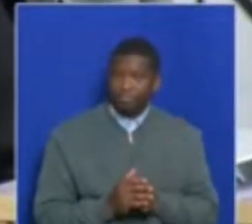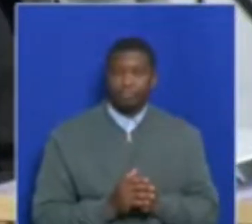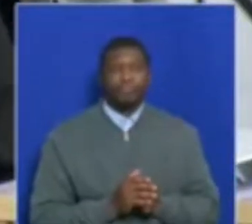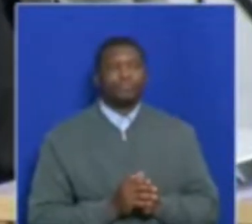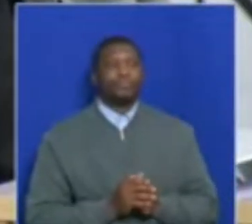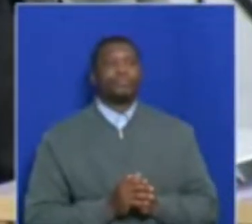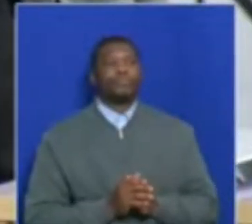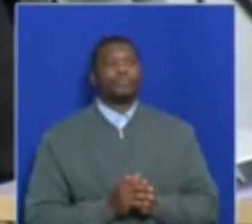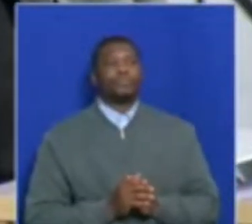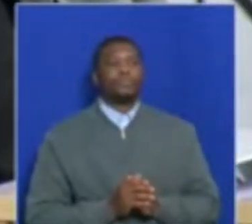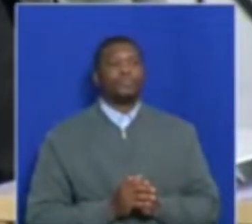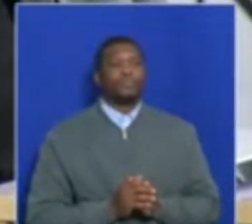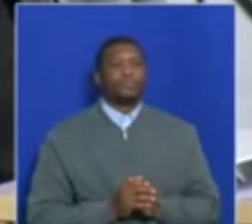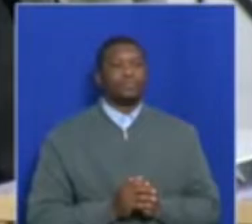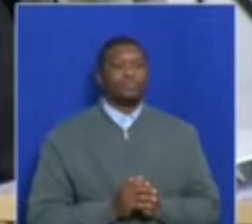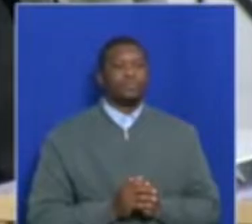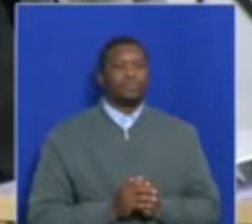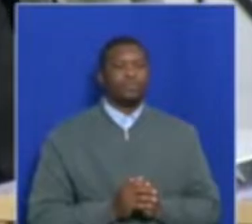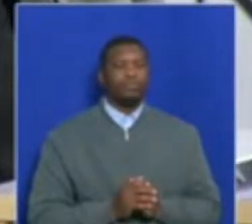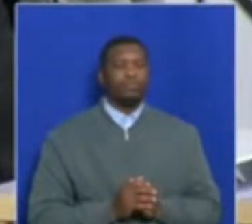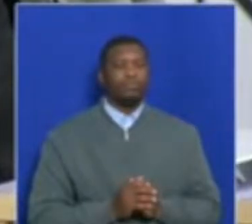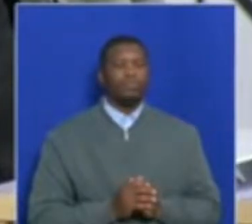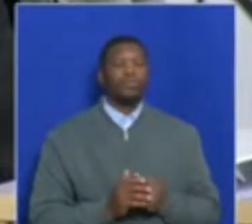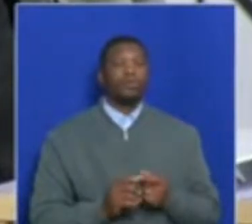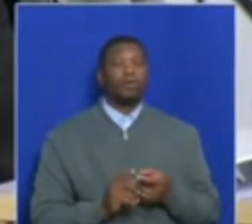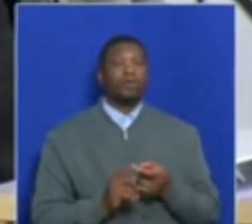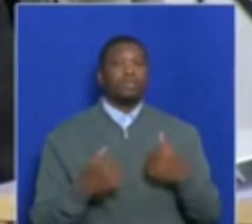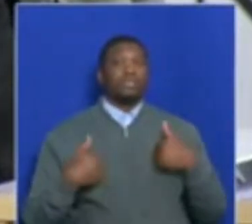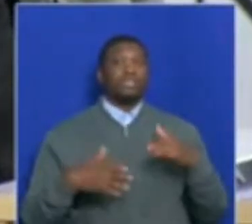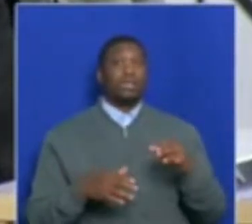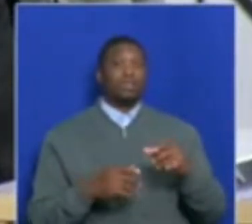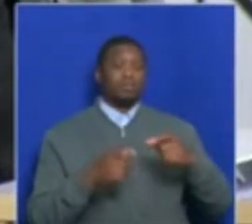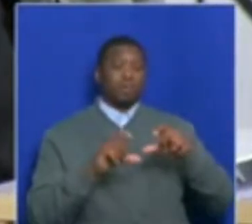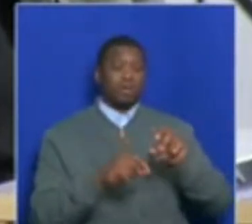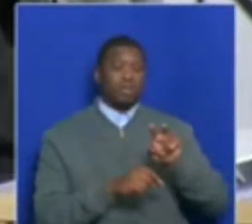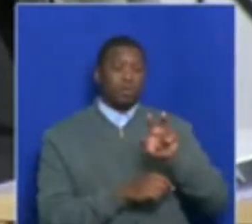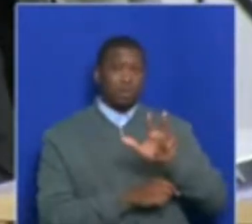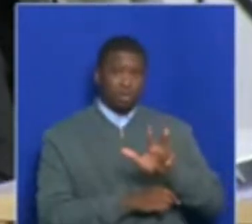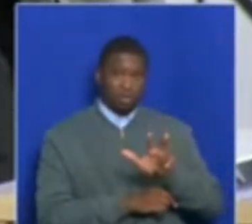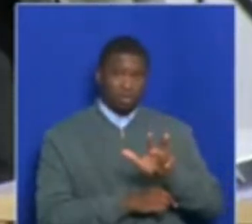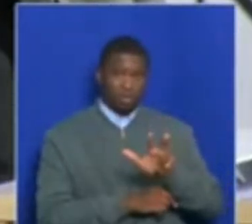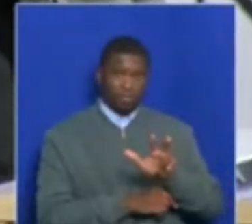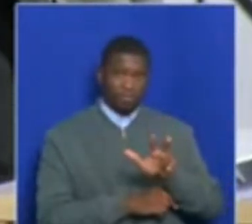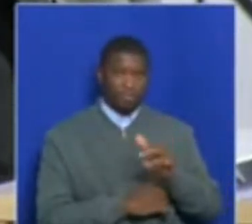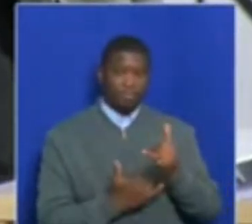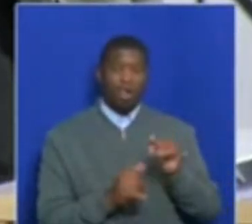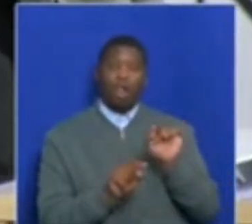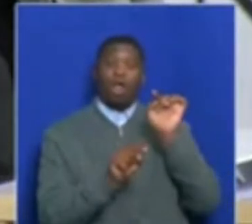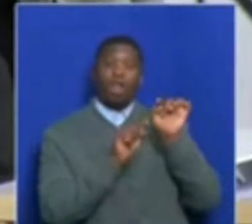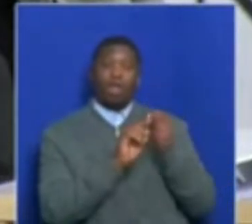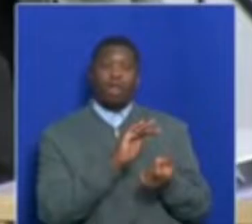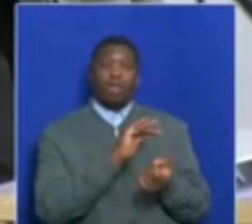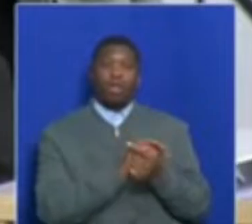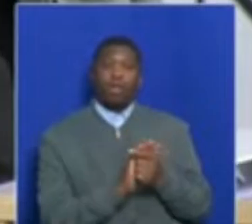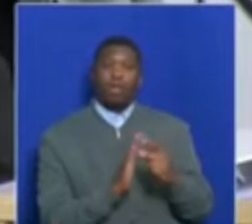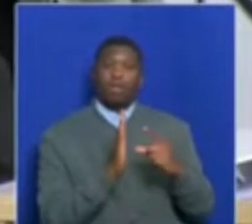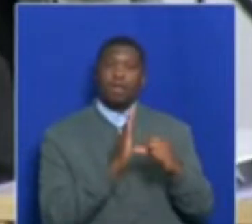From paragraph 28, it is alleged that on the 30th of May, at